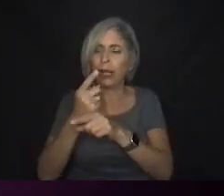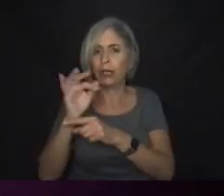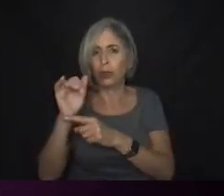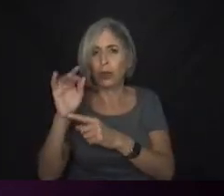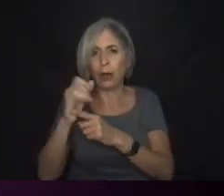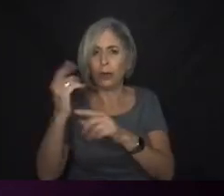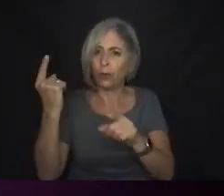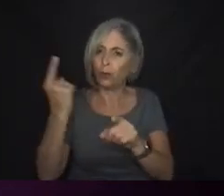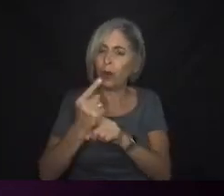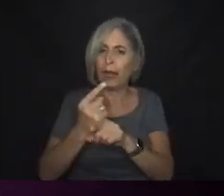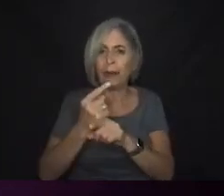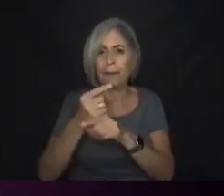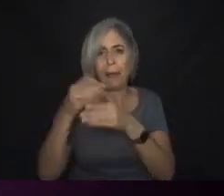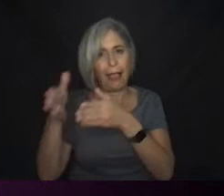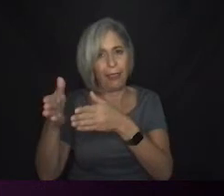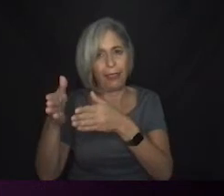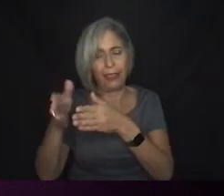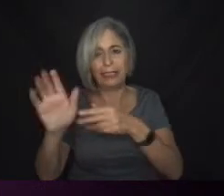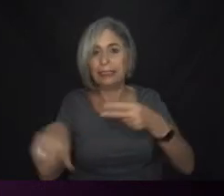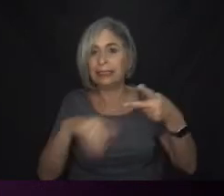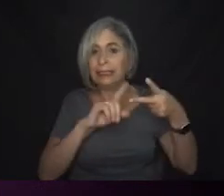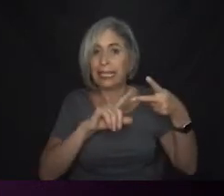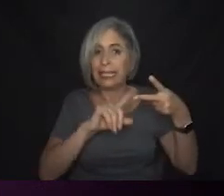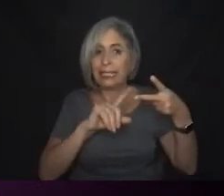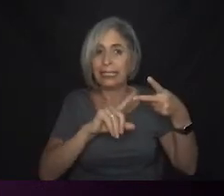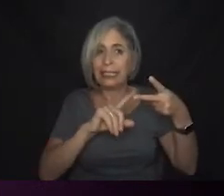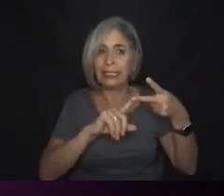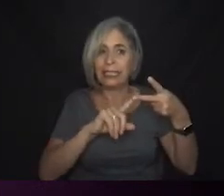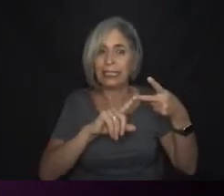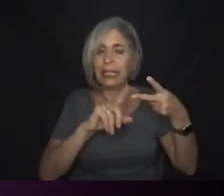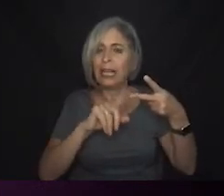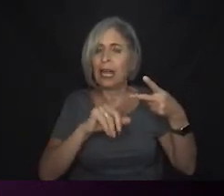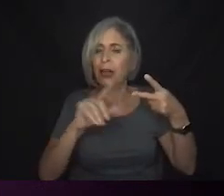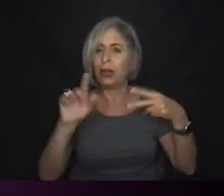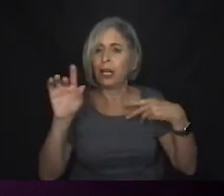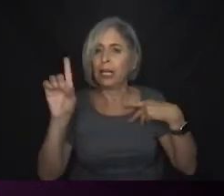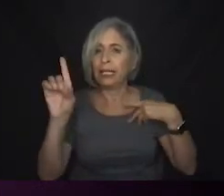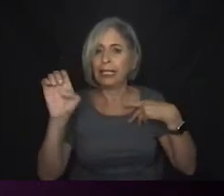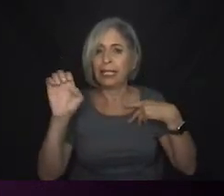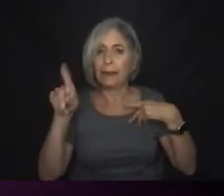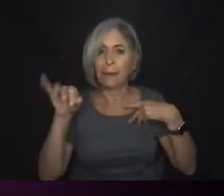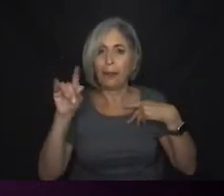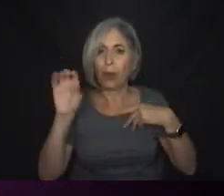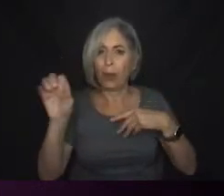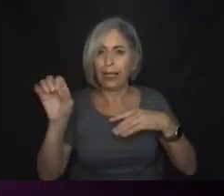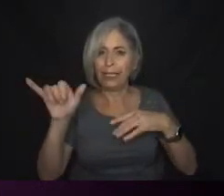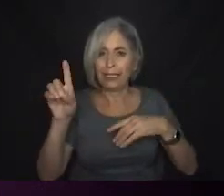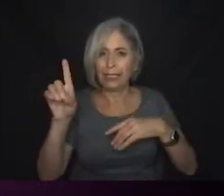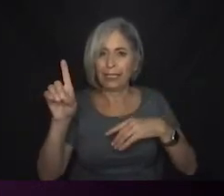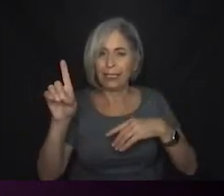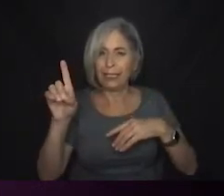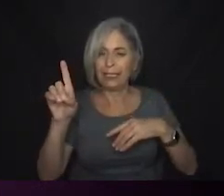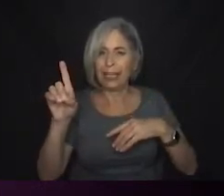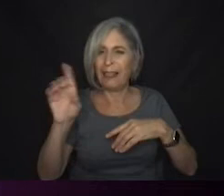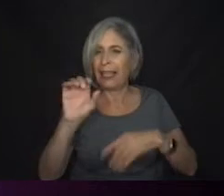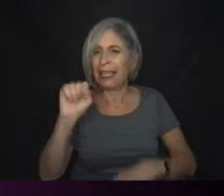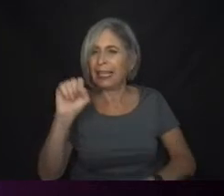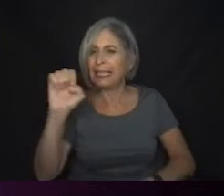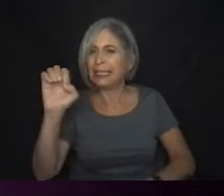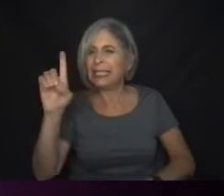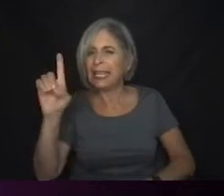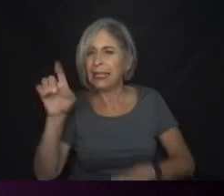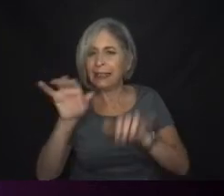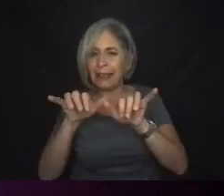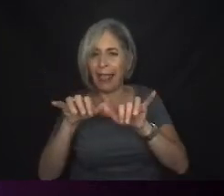right path. Secondly, Jamstack React apps are deployed somewhere. I mean, this is the definition of like seed scale. This is